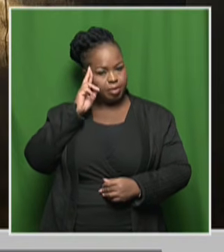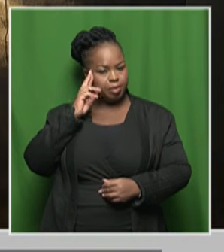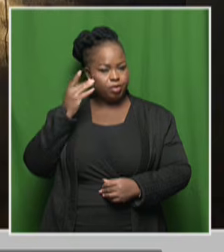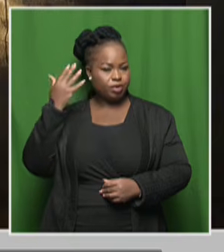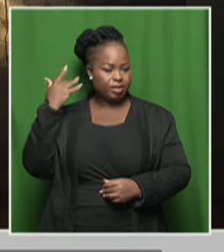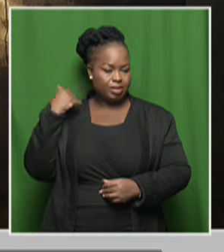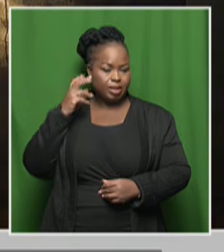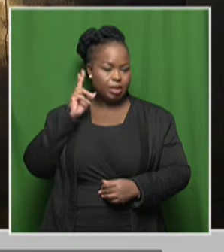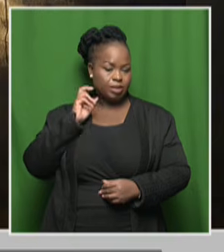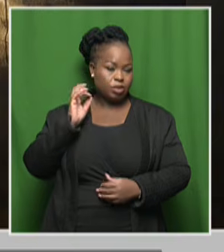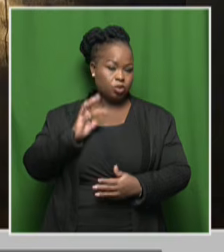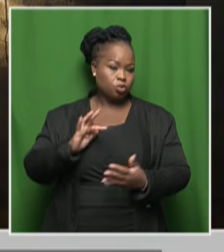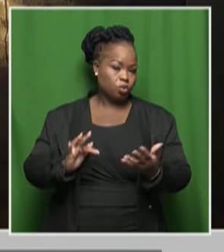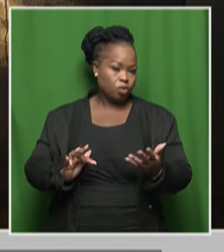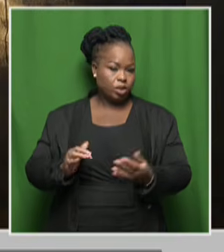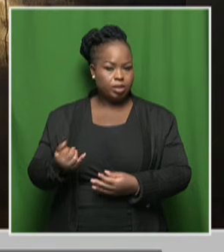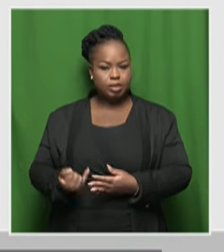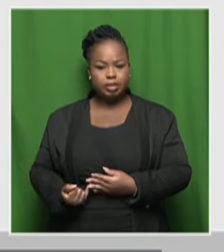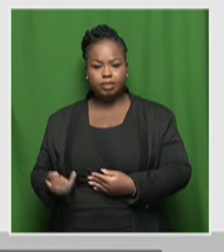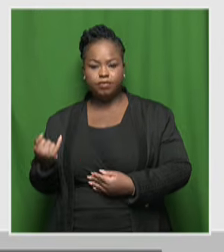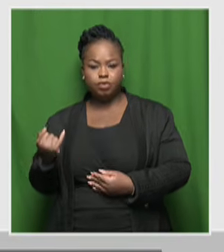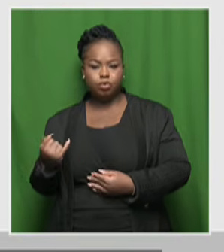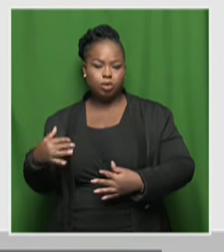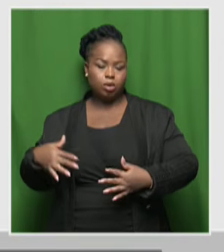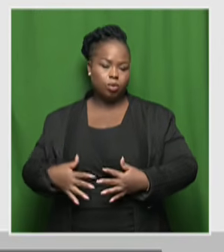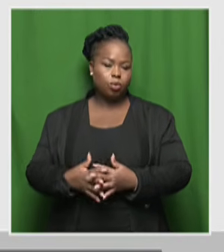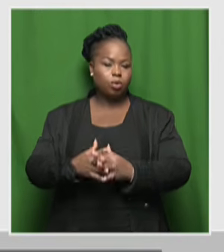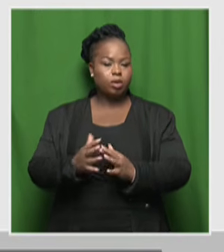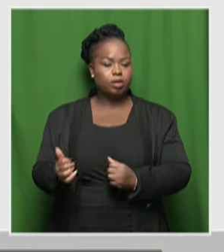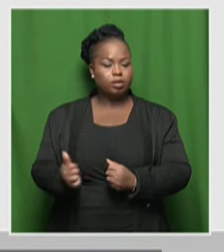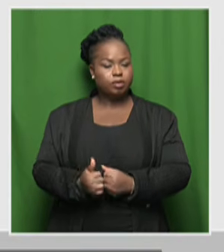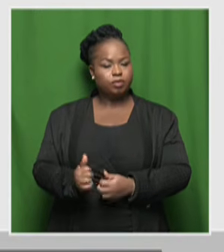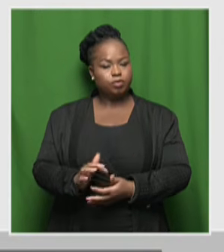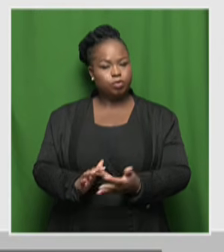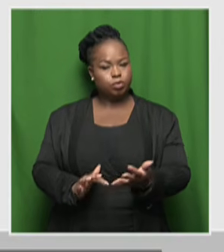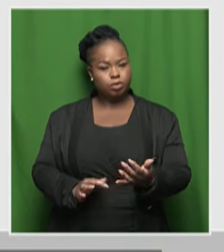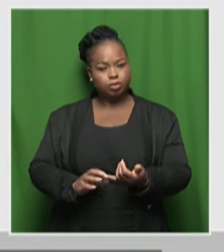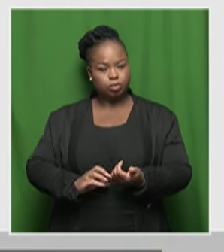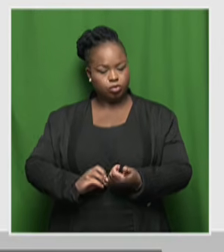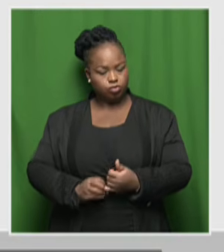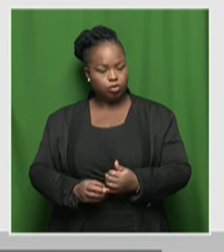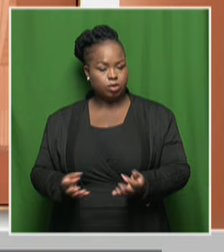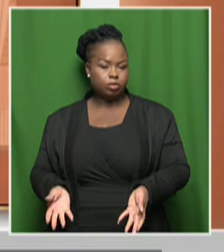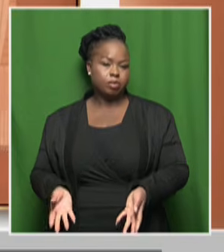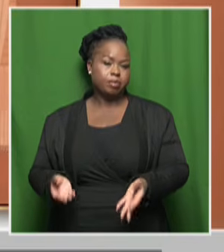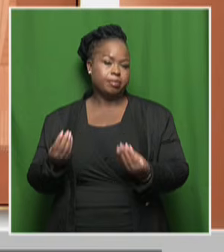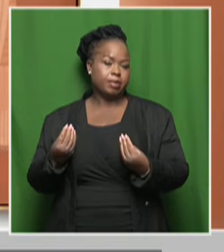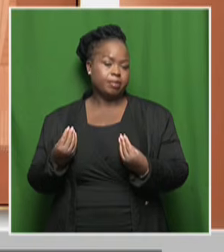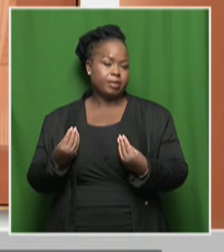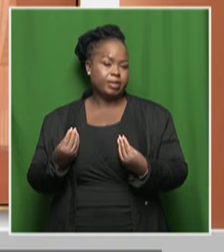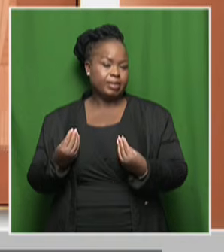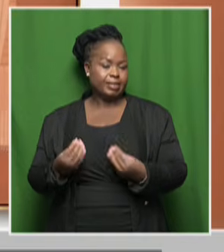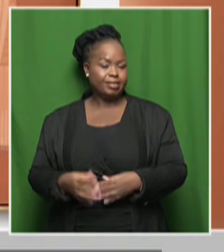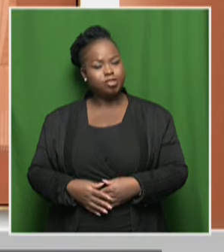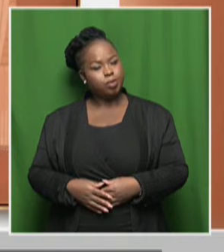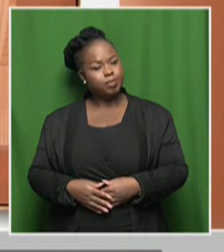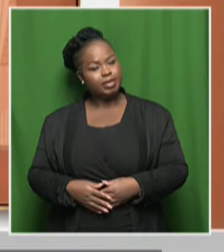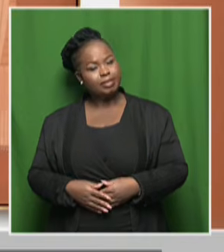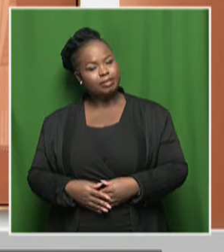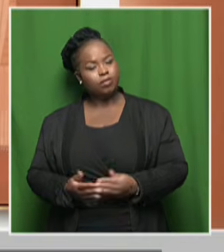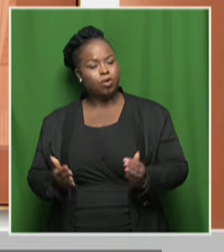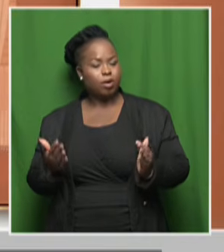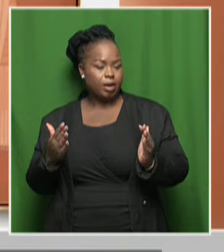stories that can be individual or collective, and try to find these last bits, if I can say,